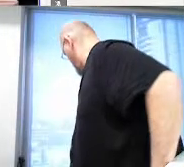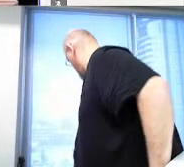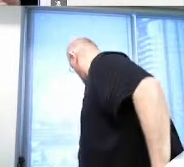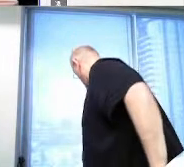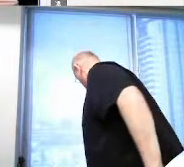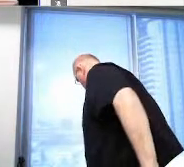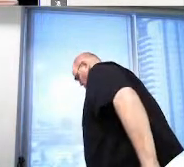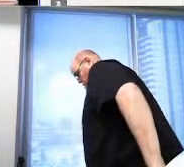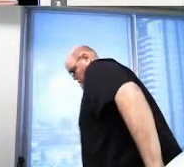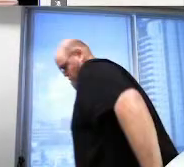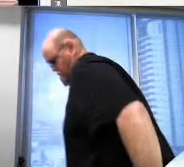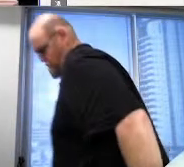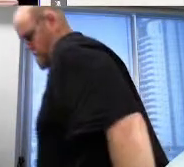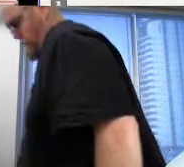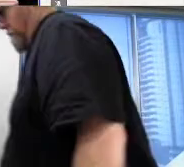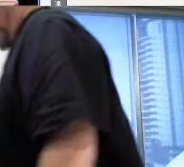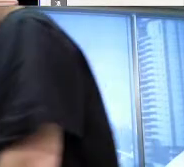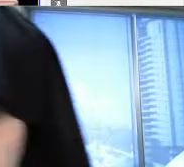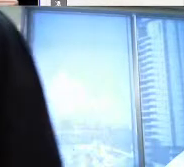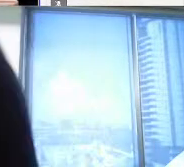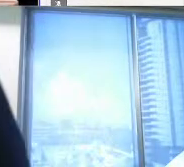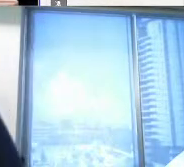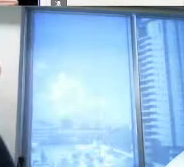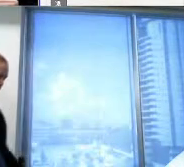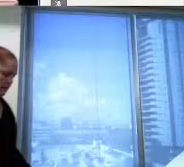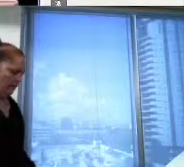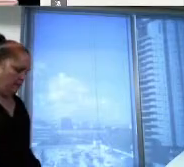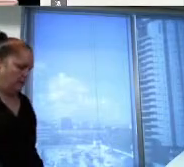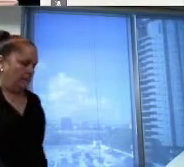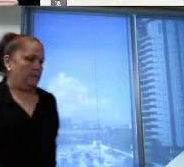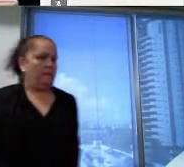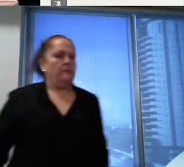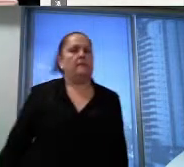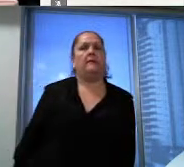Objection argumentative, the latter part of the question.